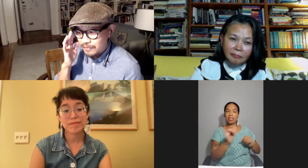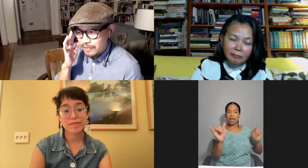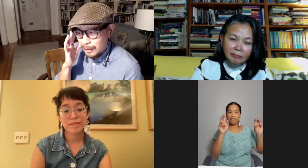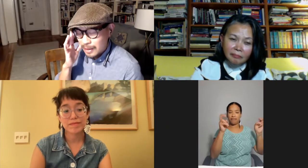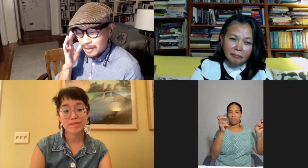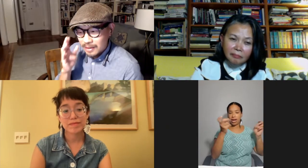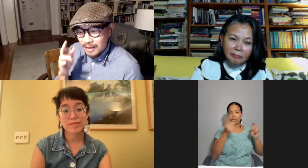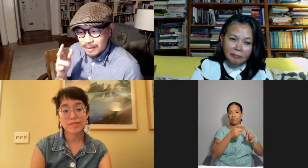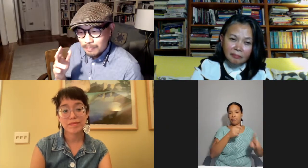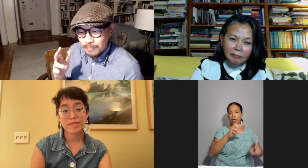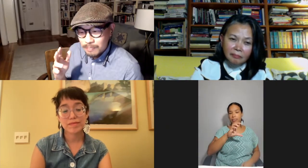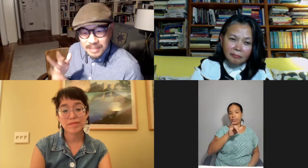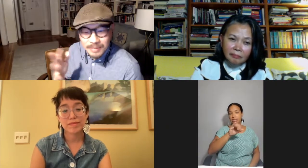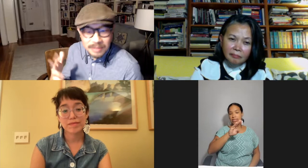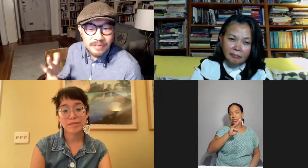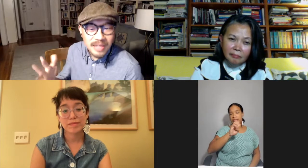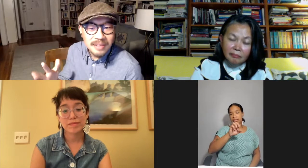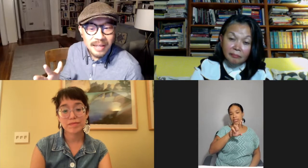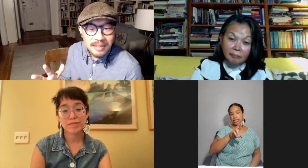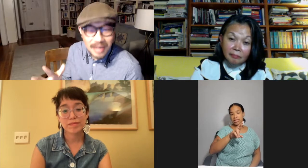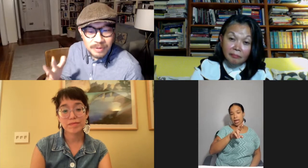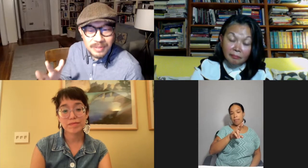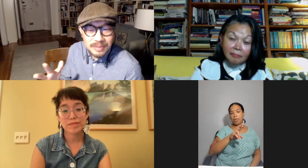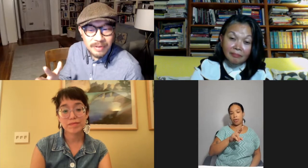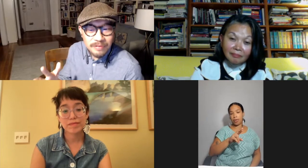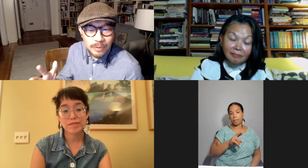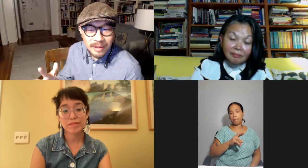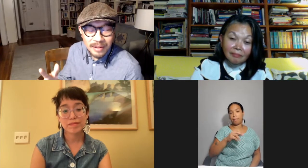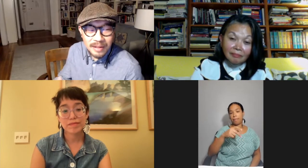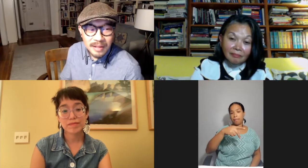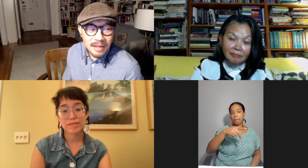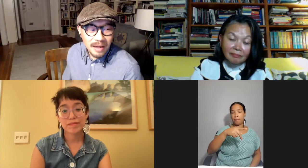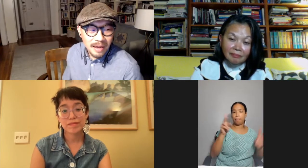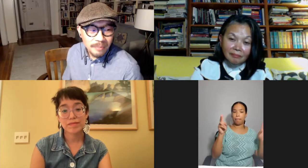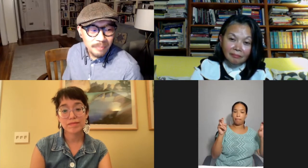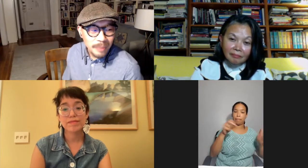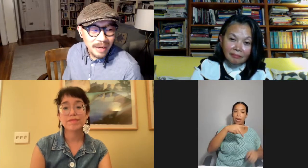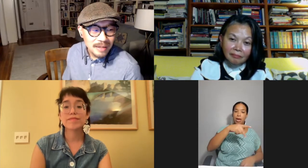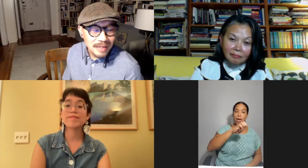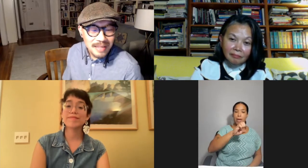quote of pessimism of the intellect, optimism of the will.